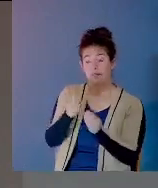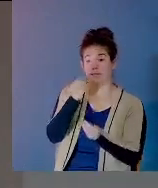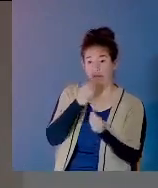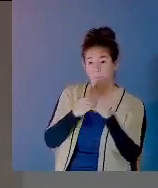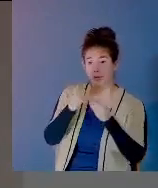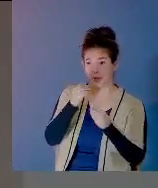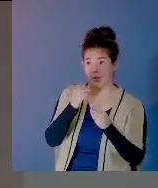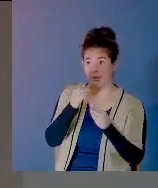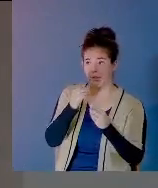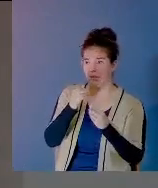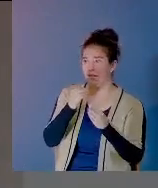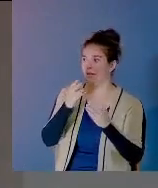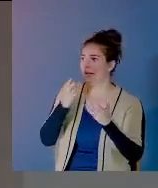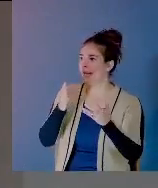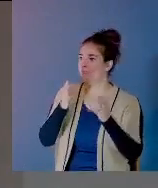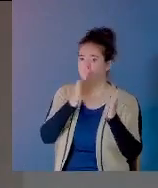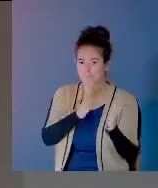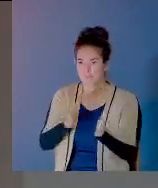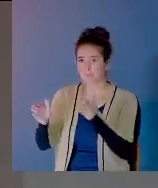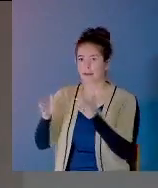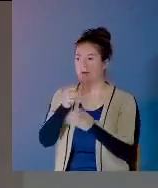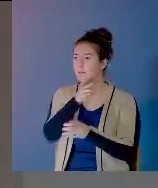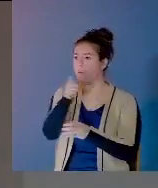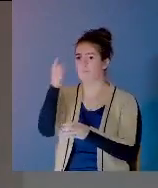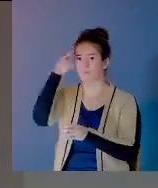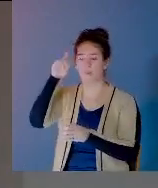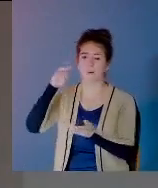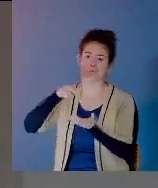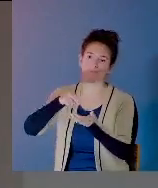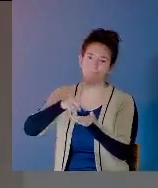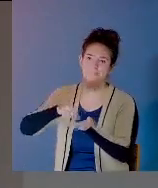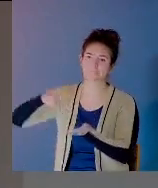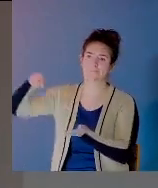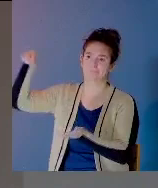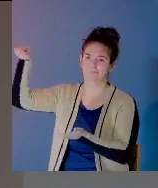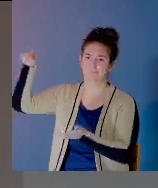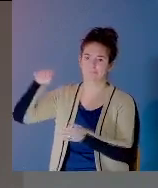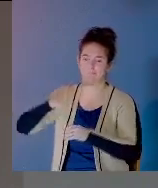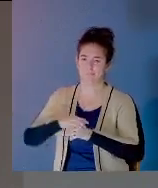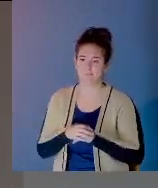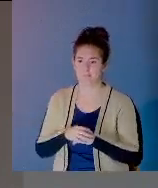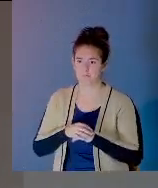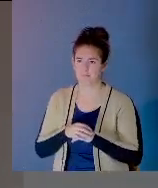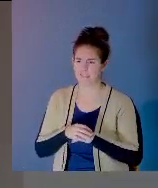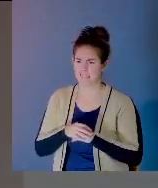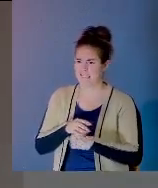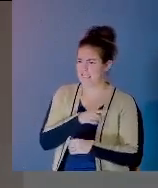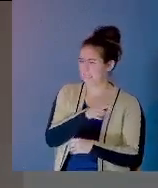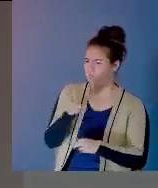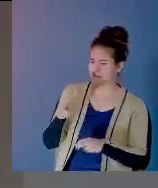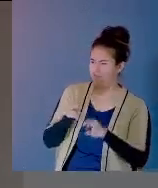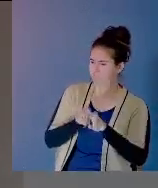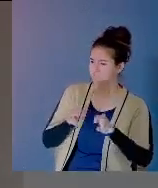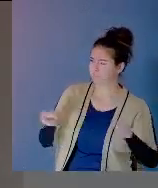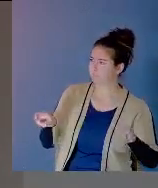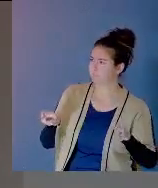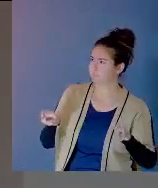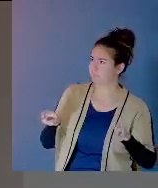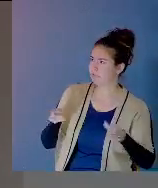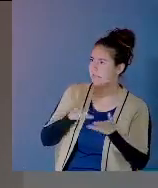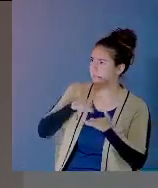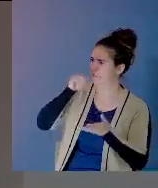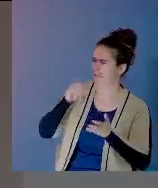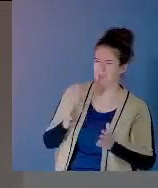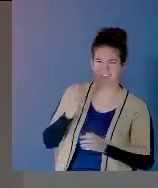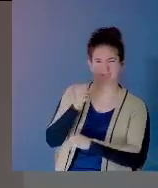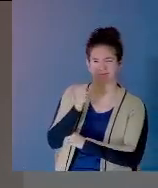unbeknownst to them. They didn't fully grasp its significance, but in fact, in 1 Thessalonians 5, verse